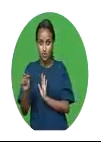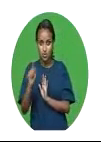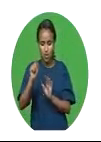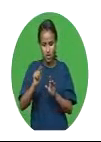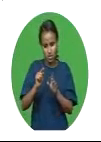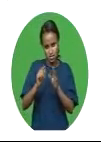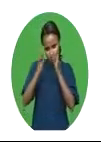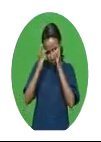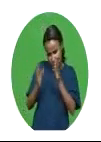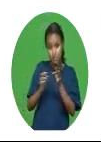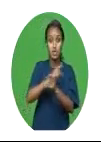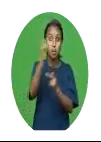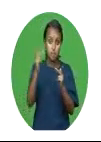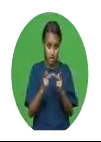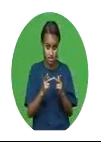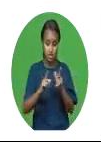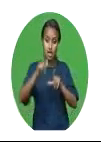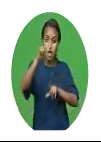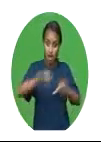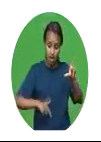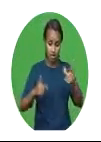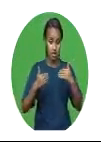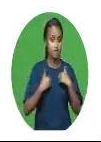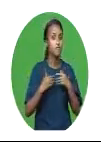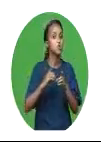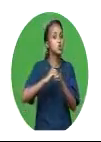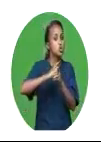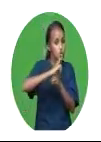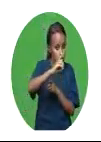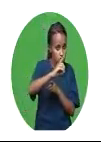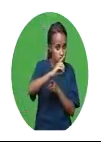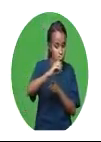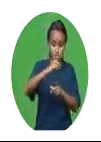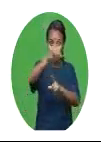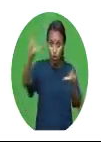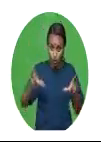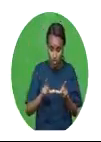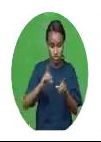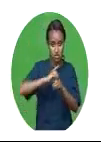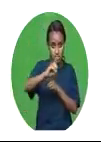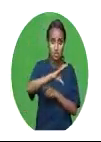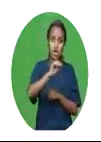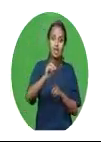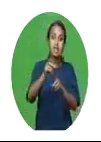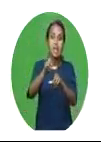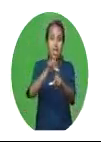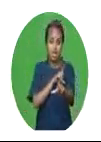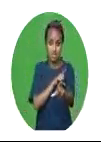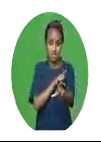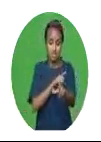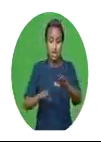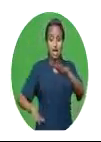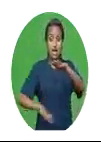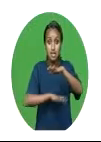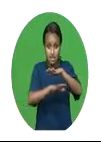place. A line has location, direction, and length. A